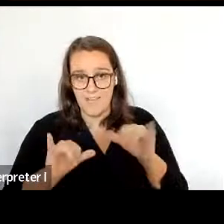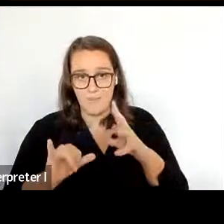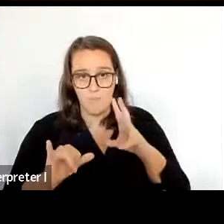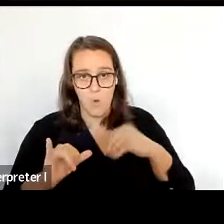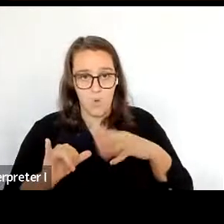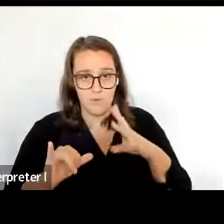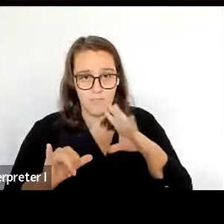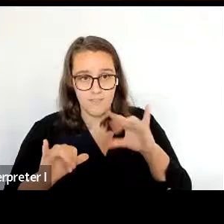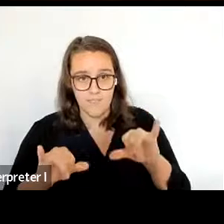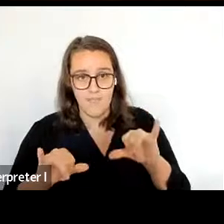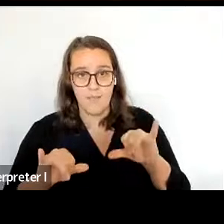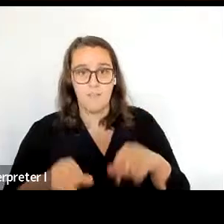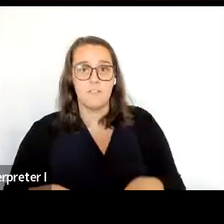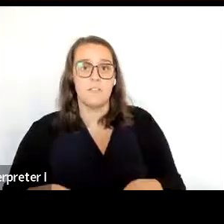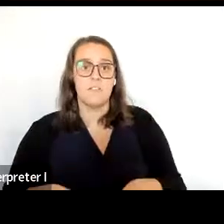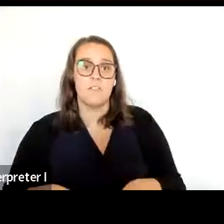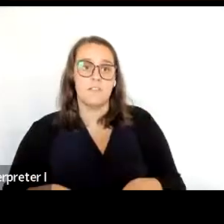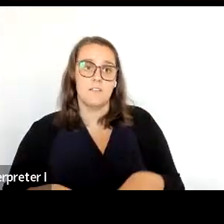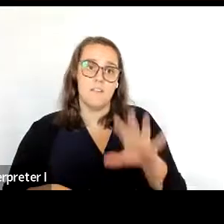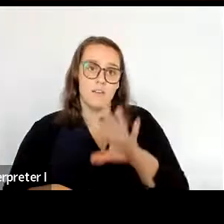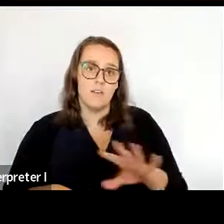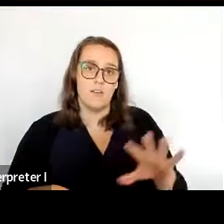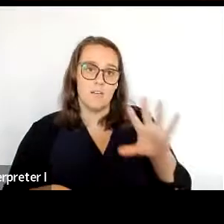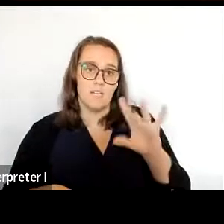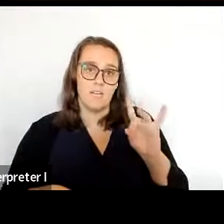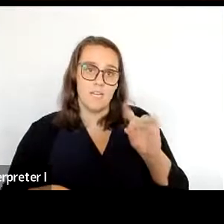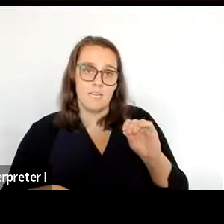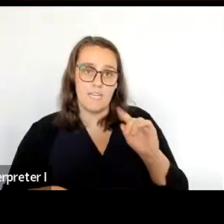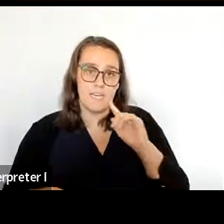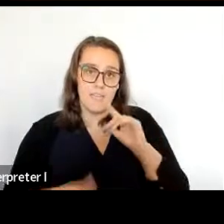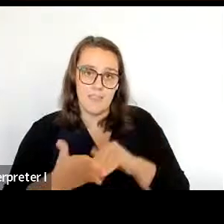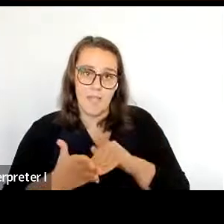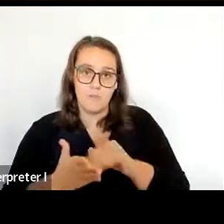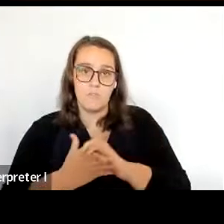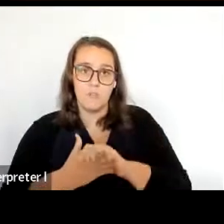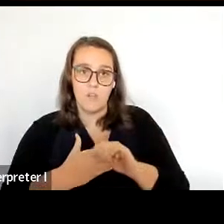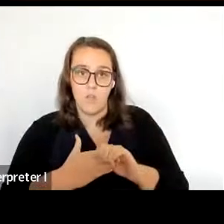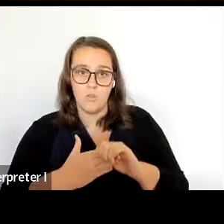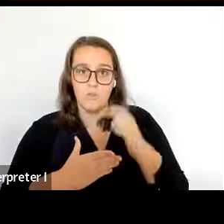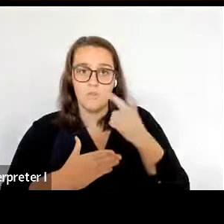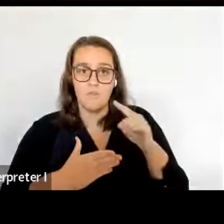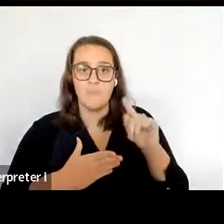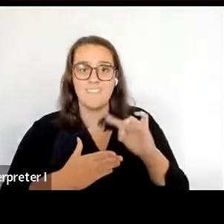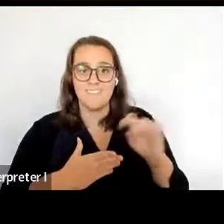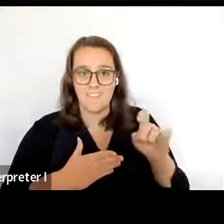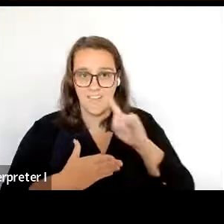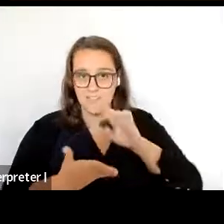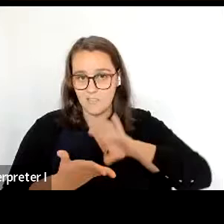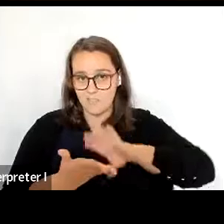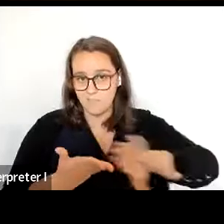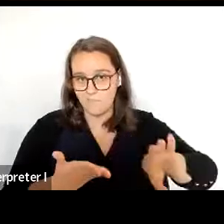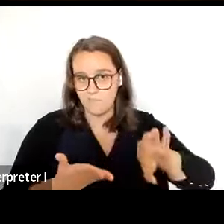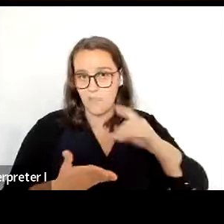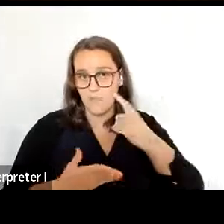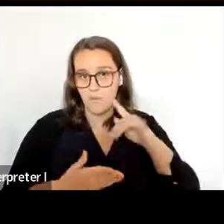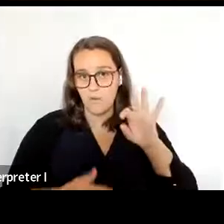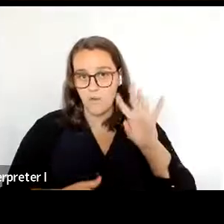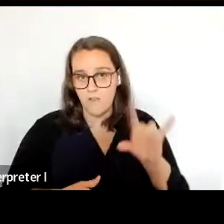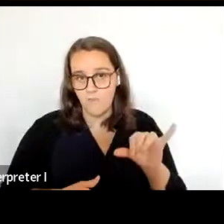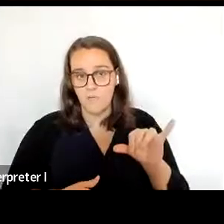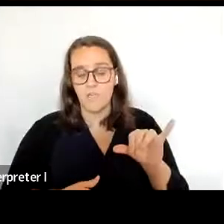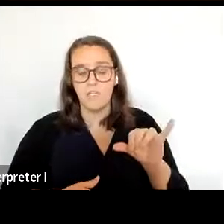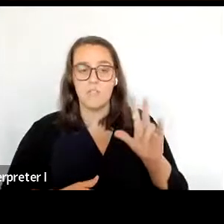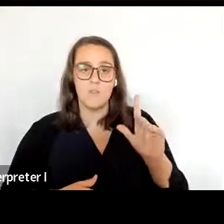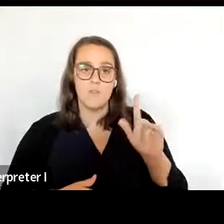council set aside approximately $80,000 in the FY23 budget for this abatement. With that, I ask the measure be placed